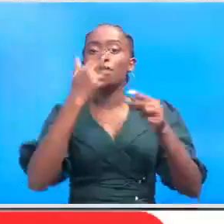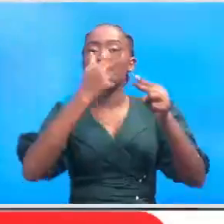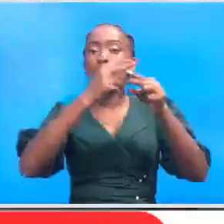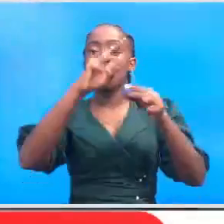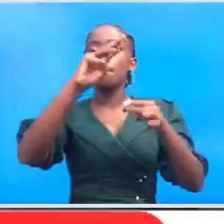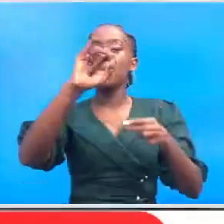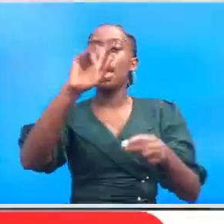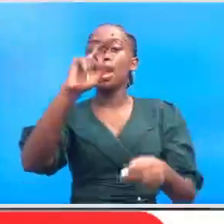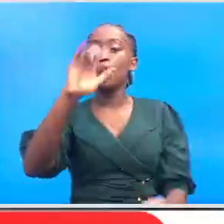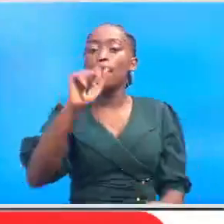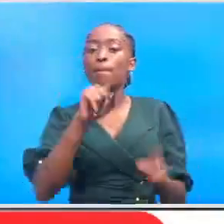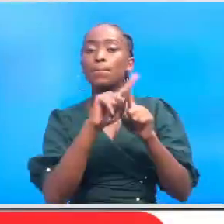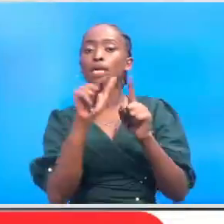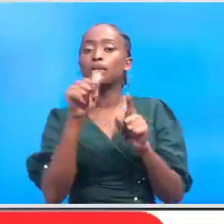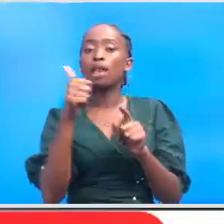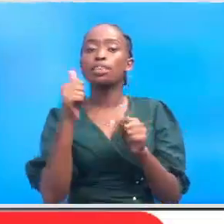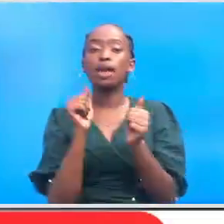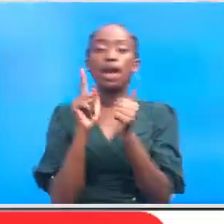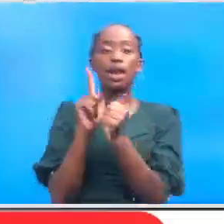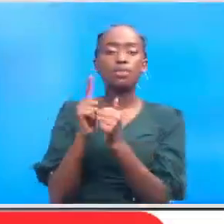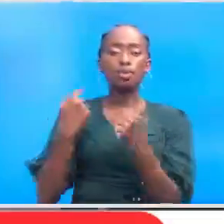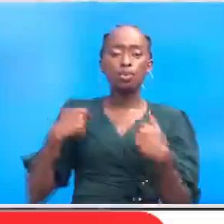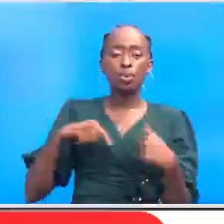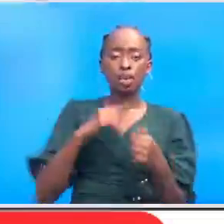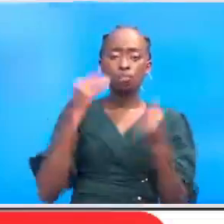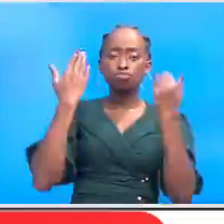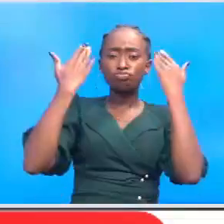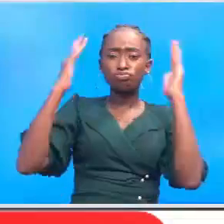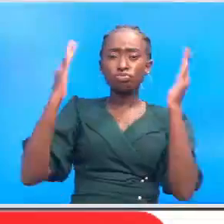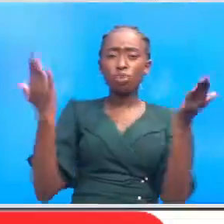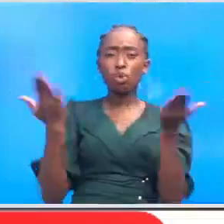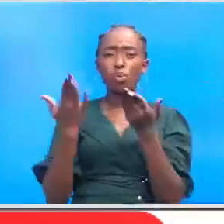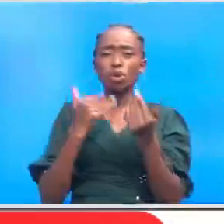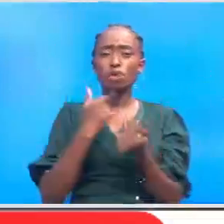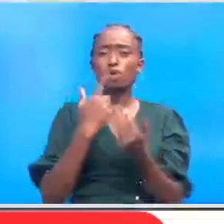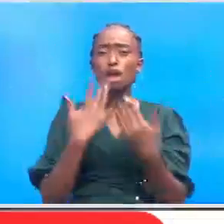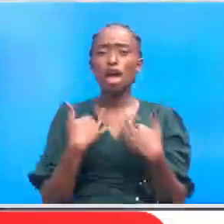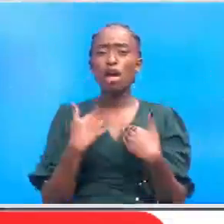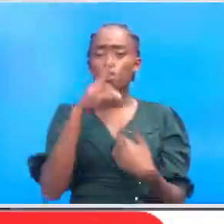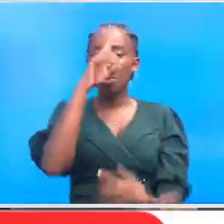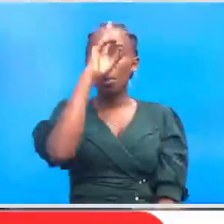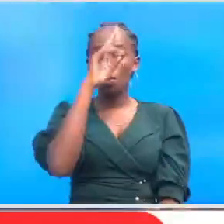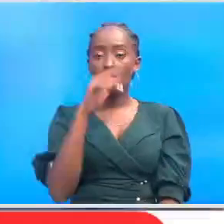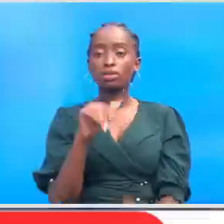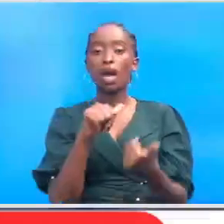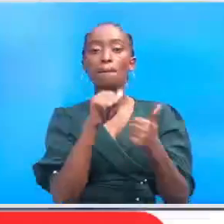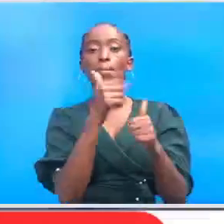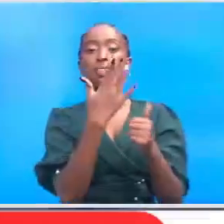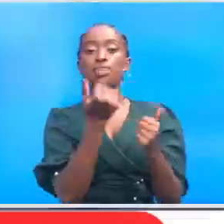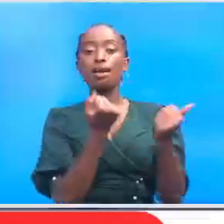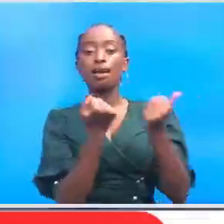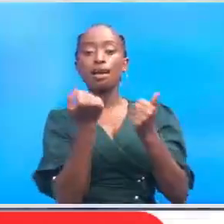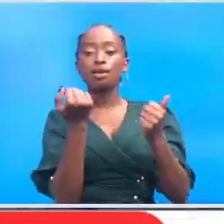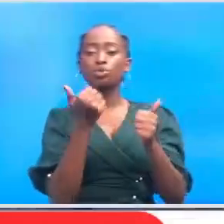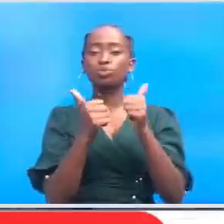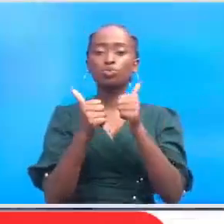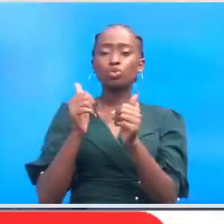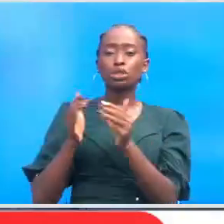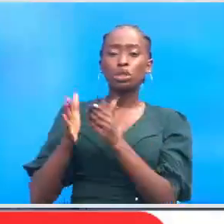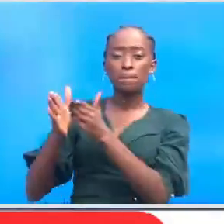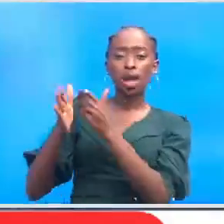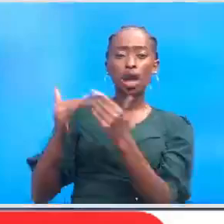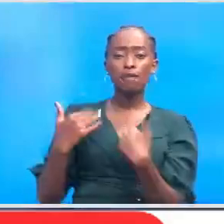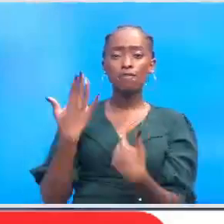The other 11 hata tujua kwa wapi, wameambiwa na polisi wasipite zile gari za polisi. Why the police are here, I don't